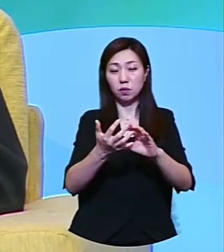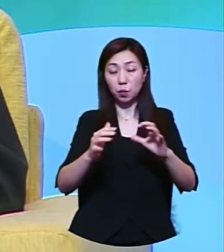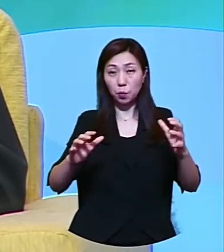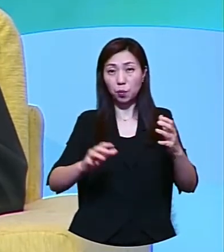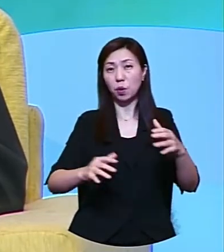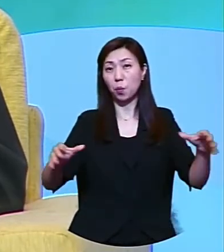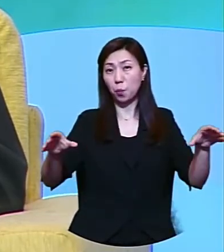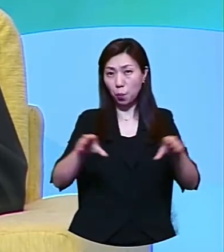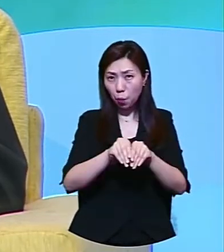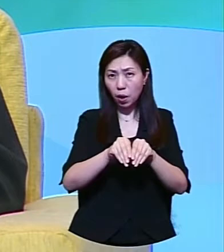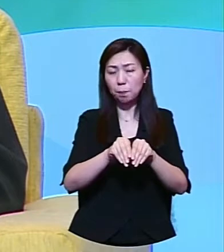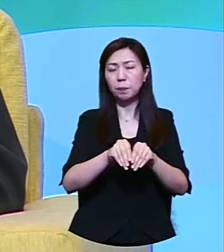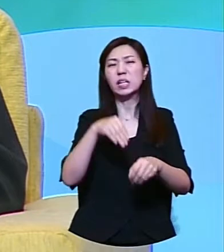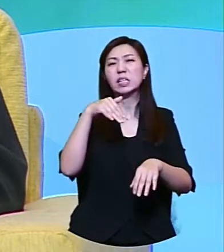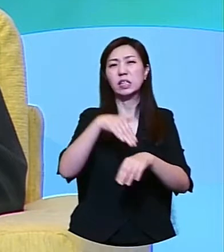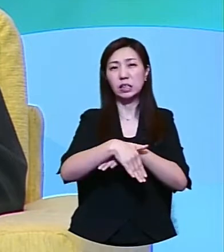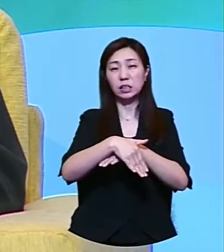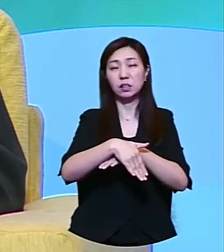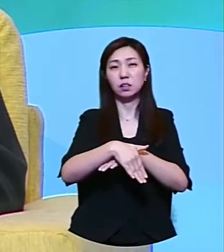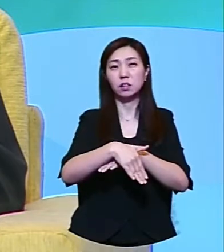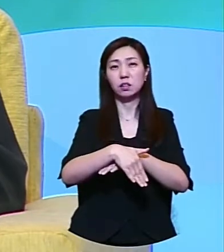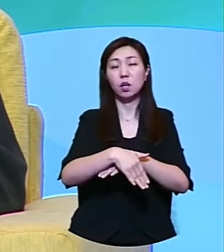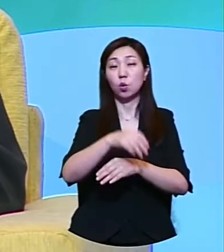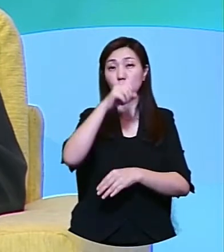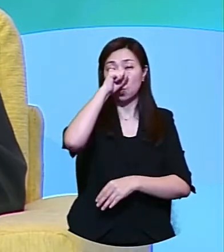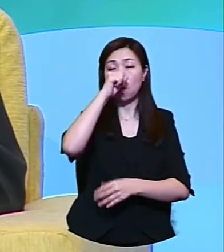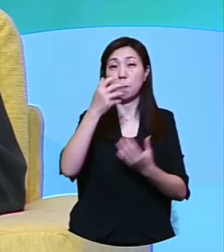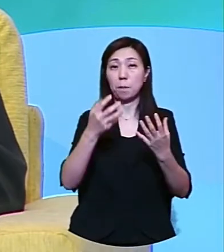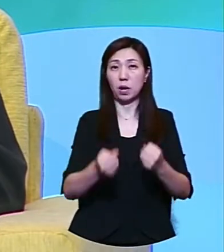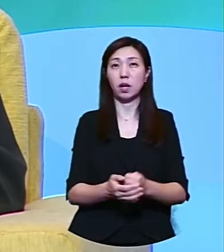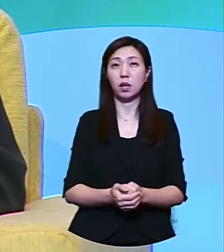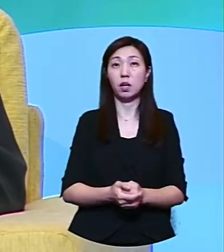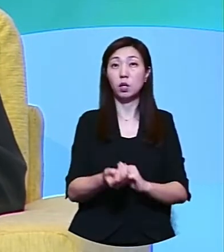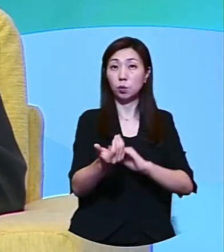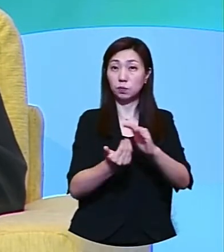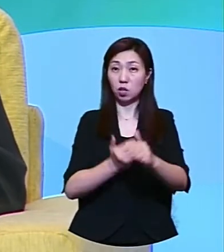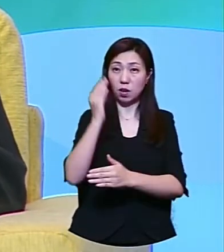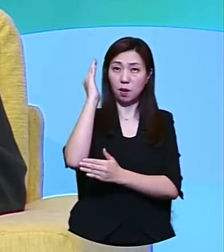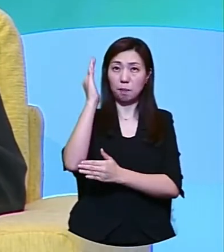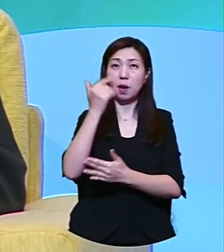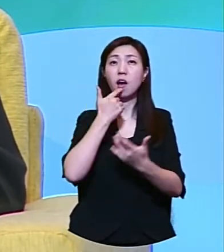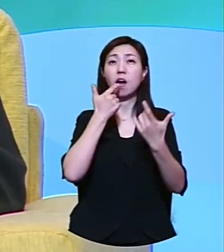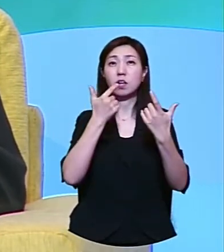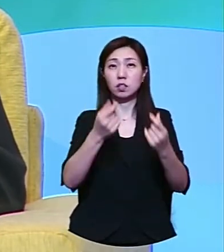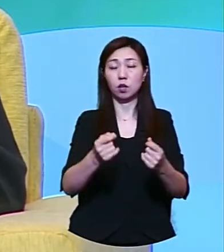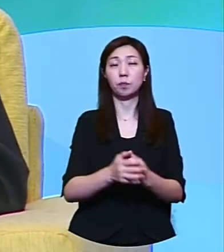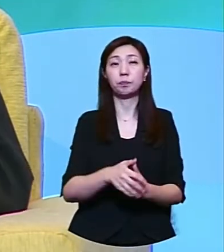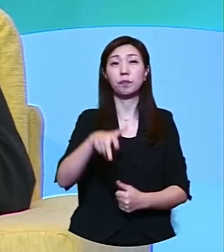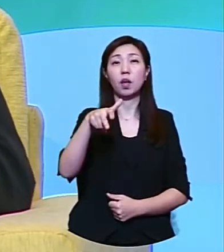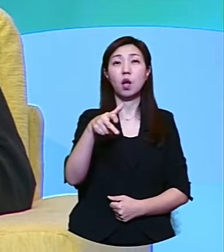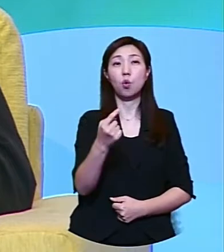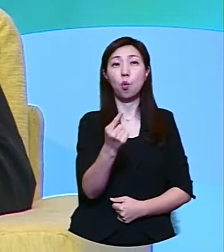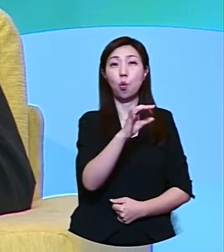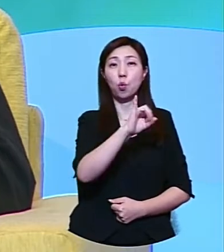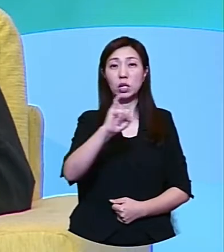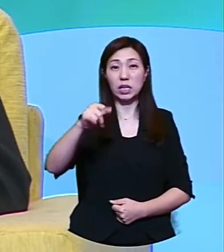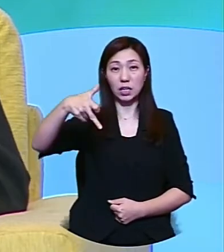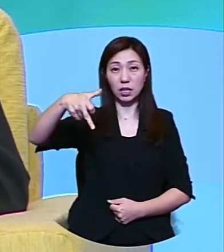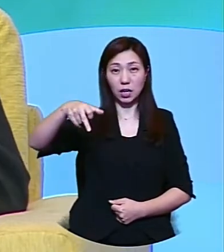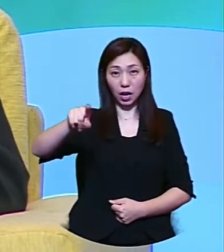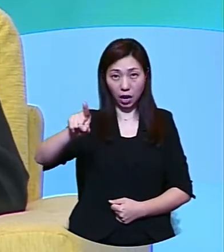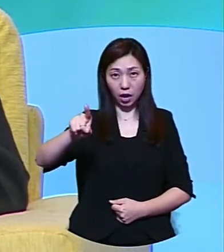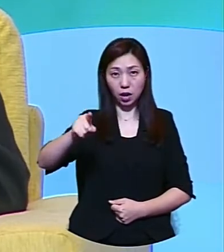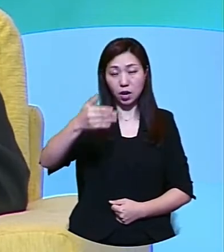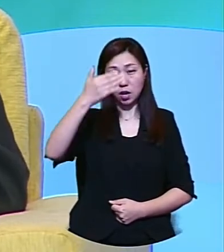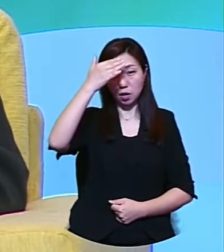I mentioned just before in my presentation, COICA's grant ODA combined with the